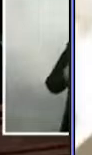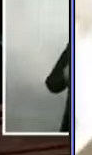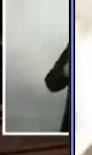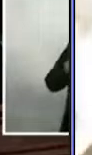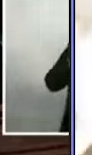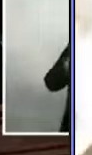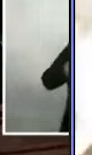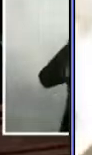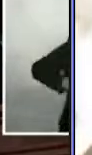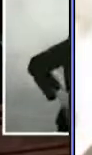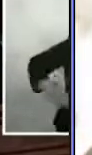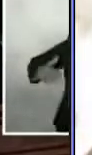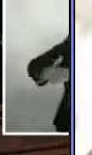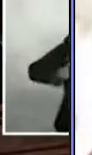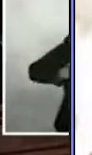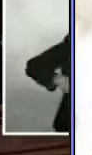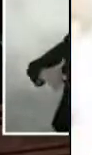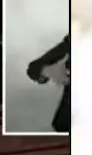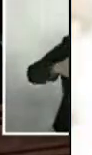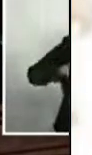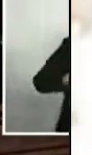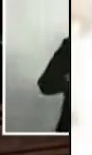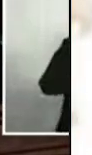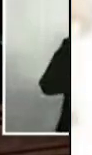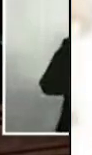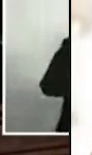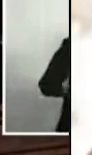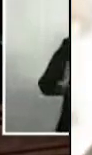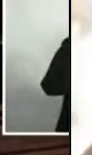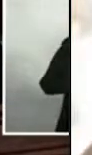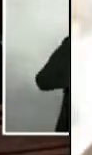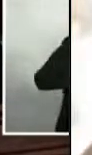to achieve improved audit outcomes.